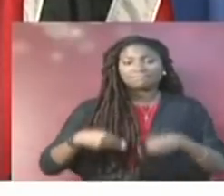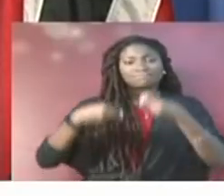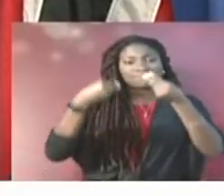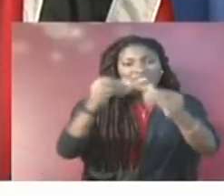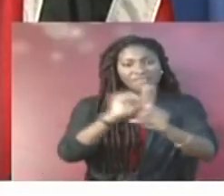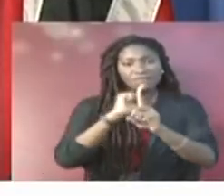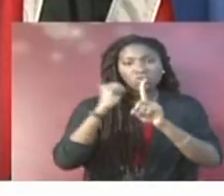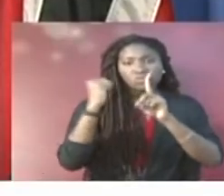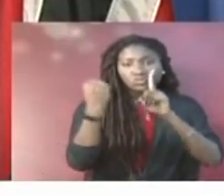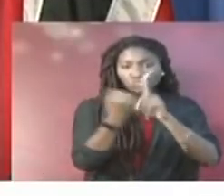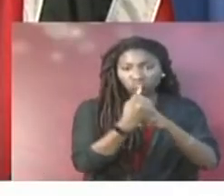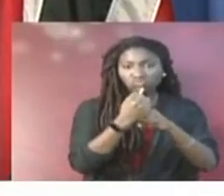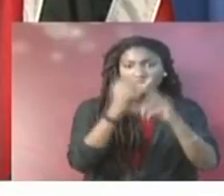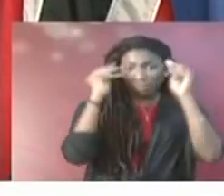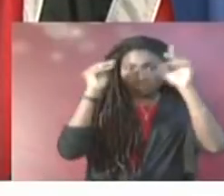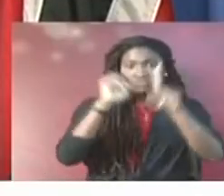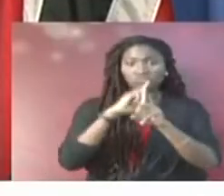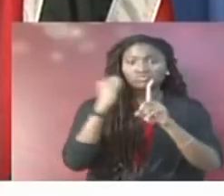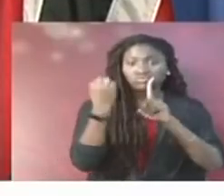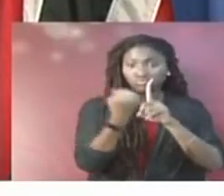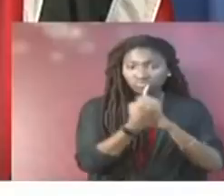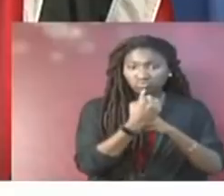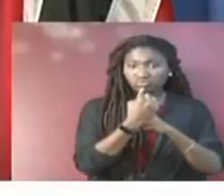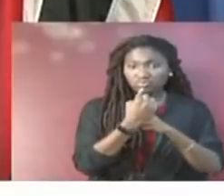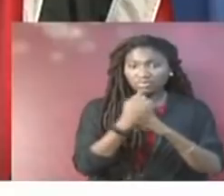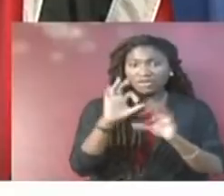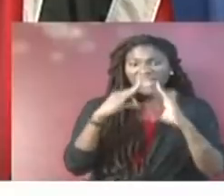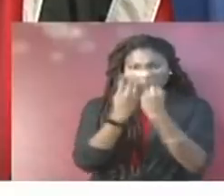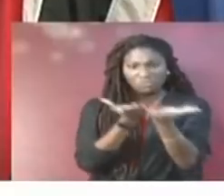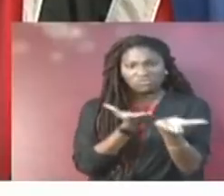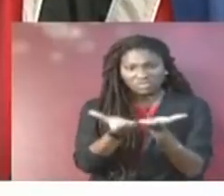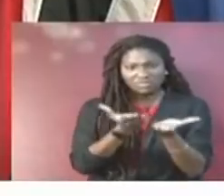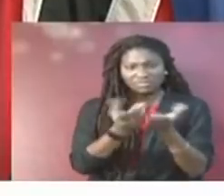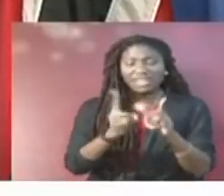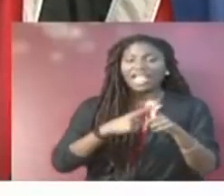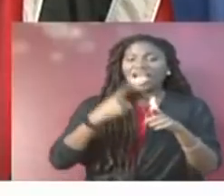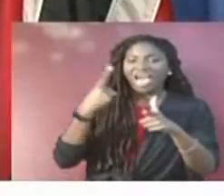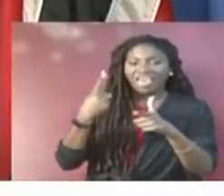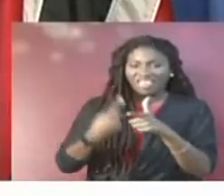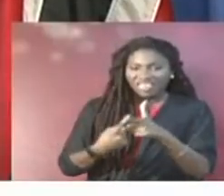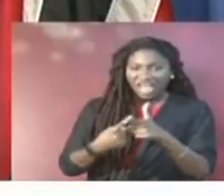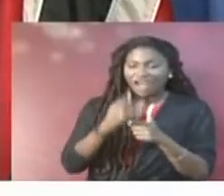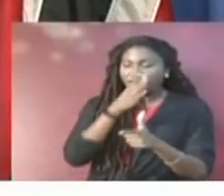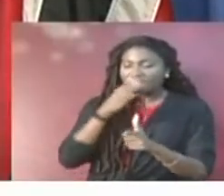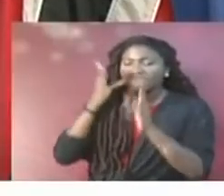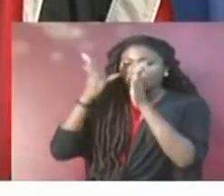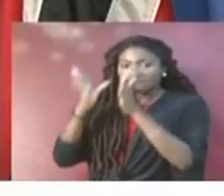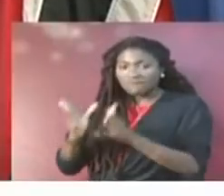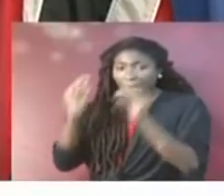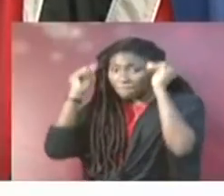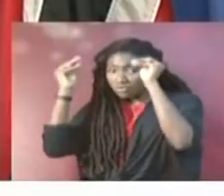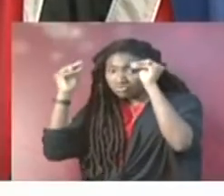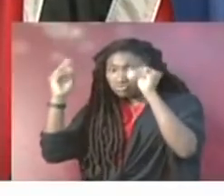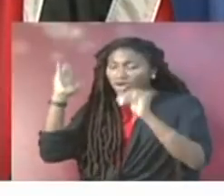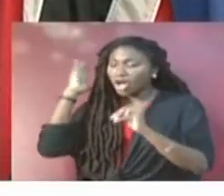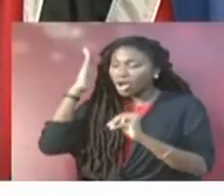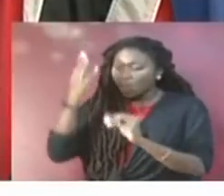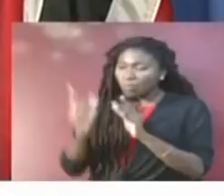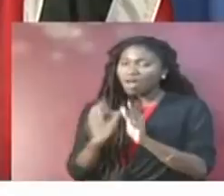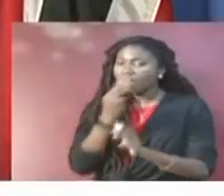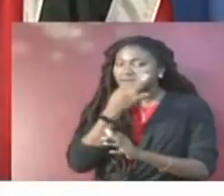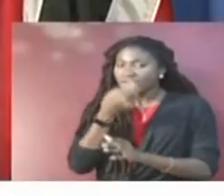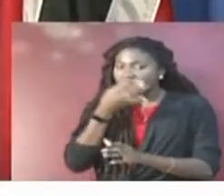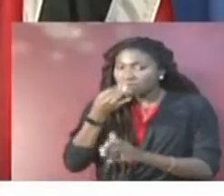help, and then you qualify. And of course, the Agriculture Ministry will work with the farmers and the food distributors at the fresh food